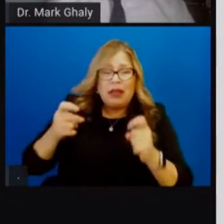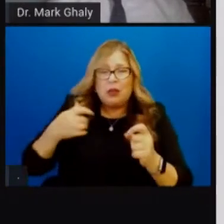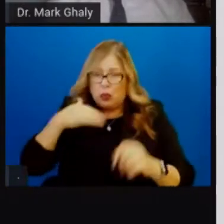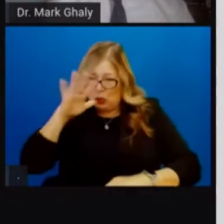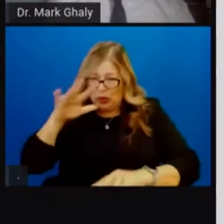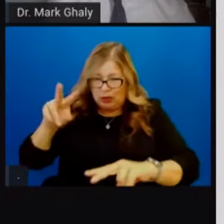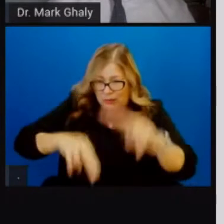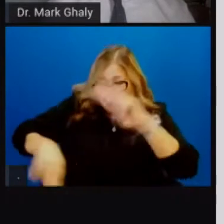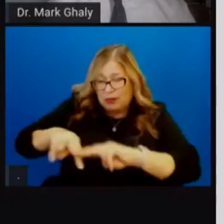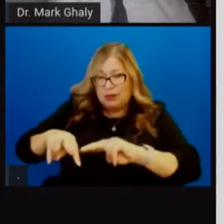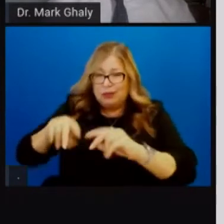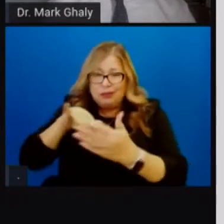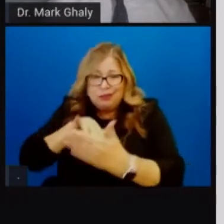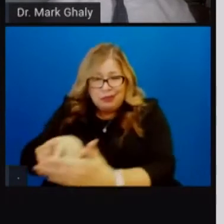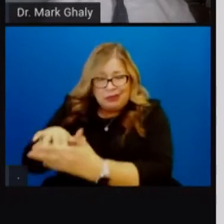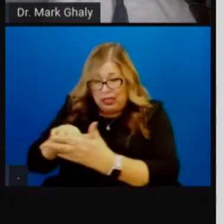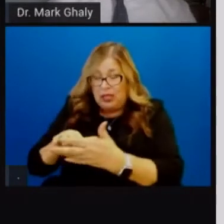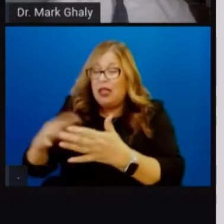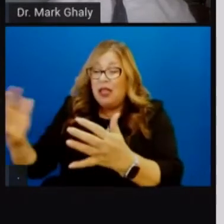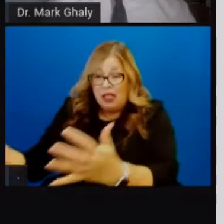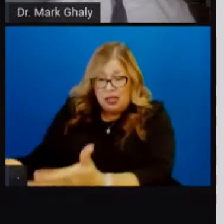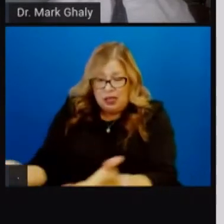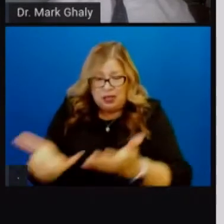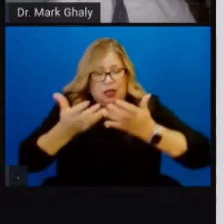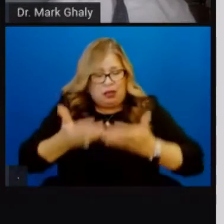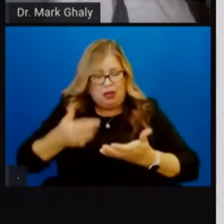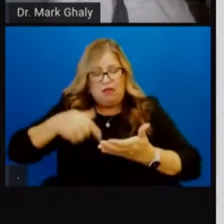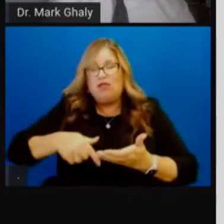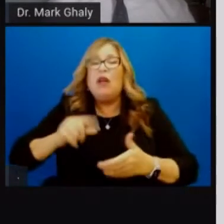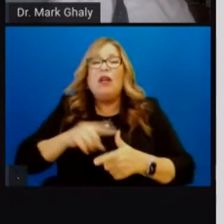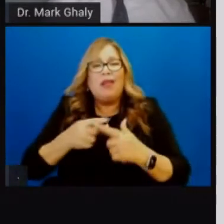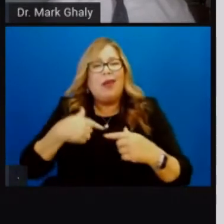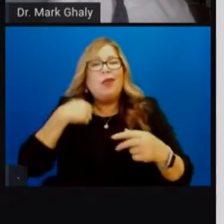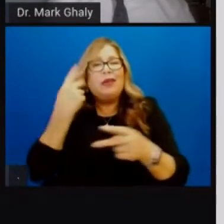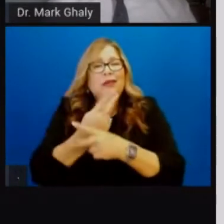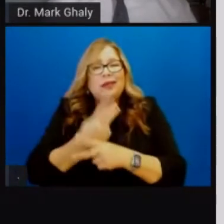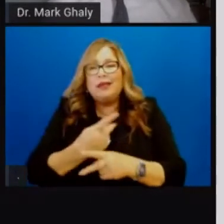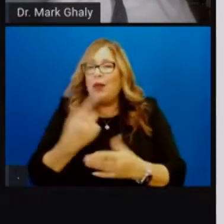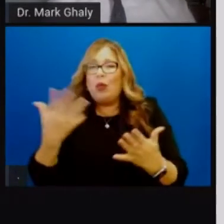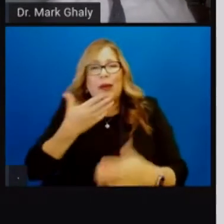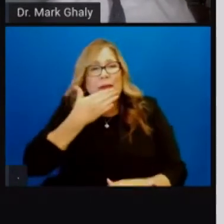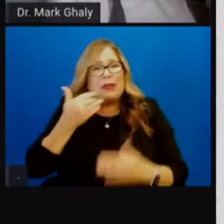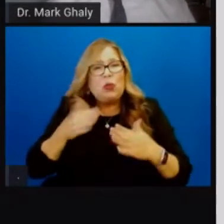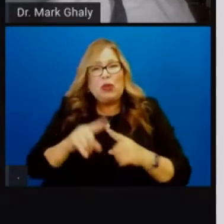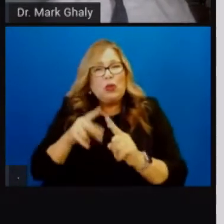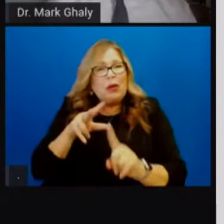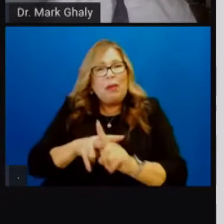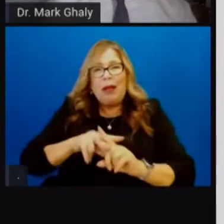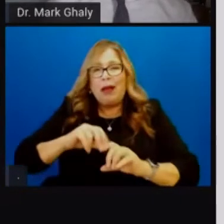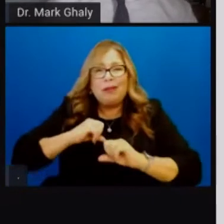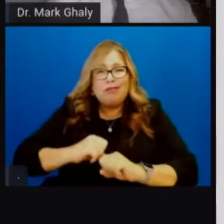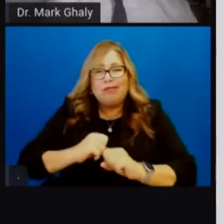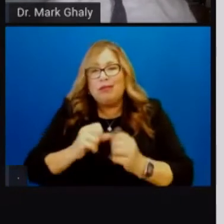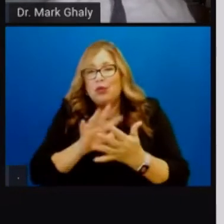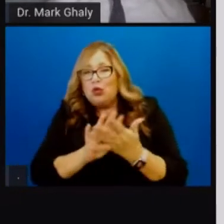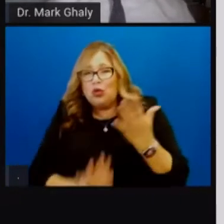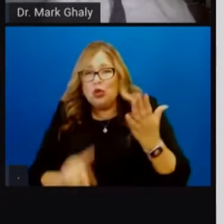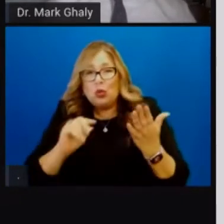what tools are in our toolkit, what are the appropriate tools to apply to that situation. And it may not only